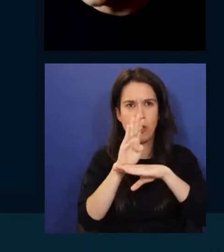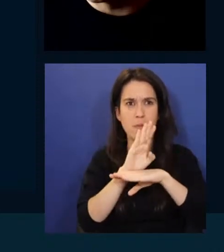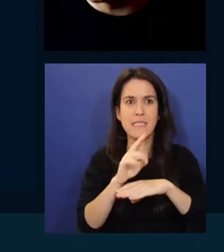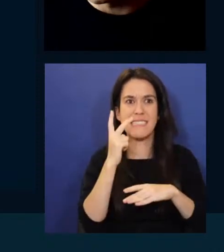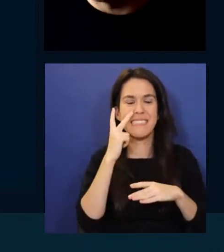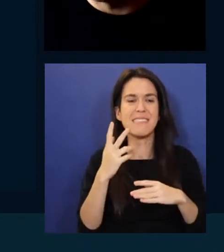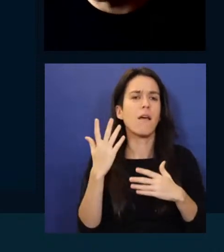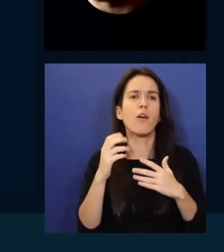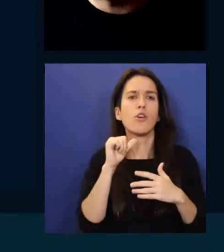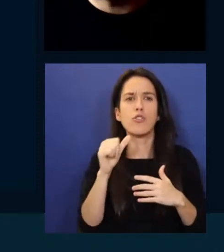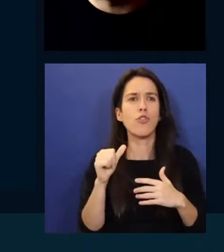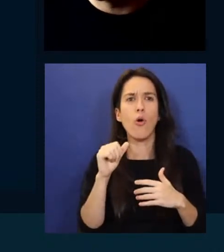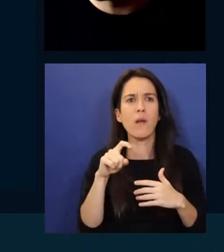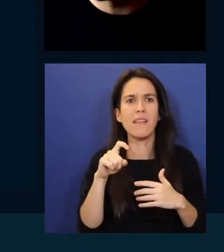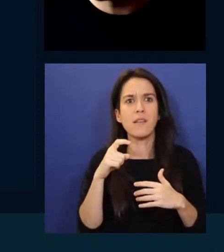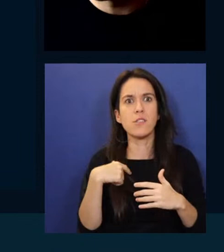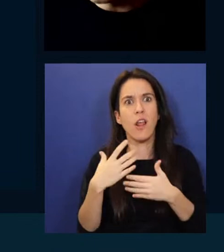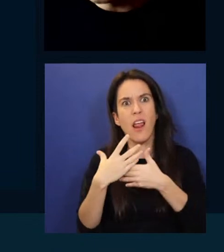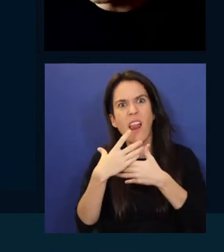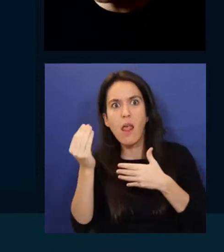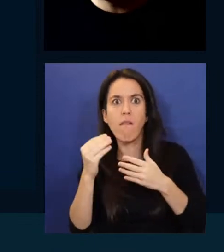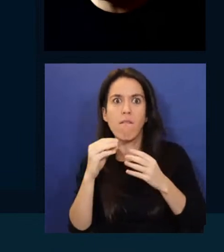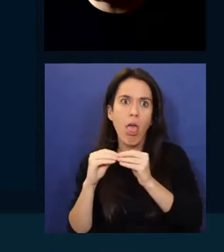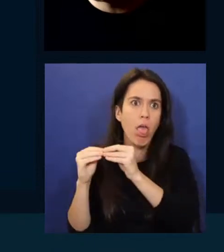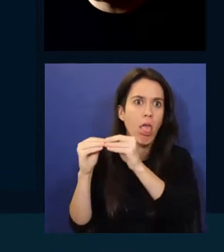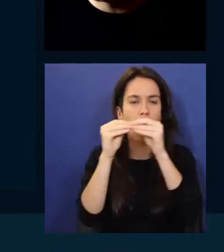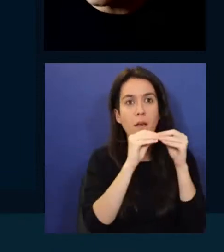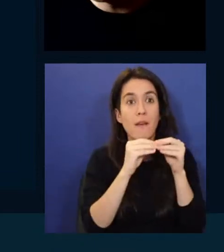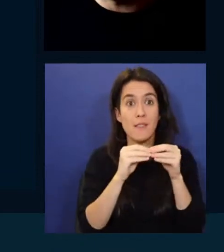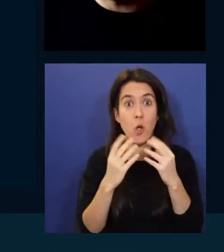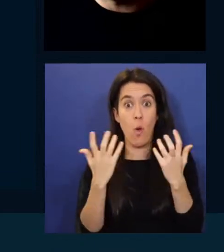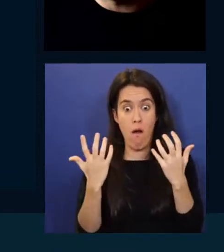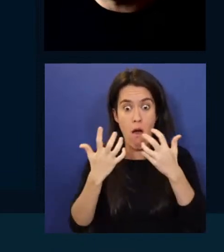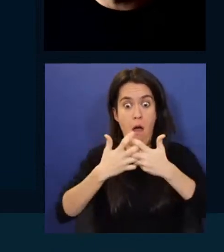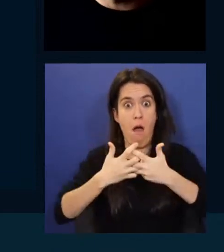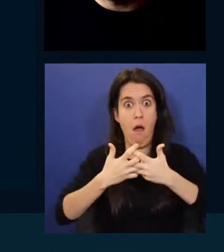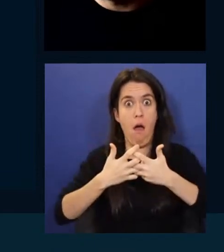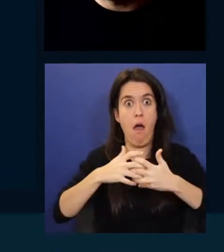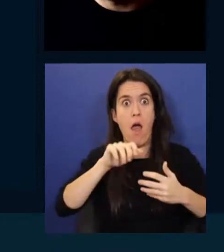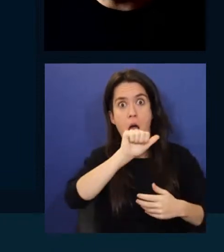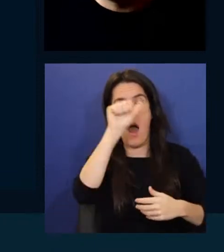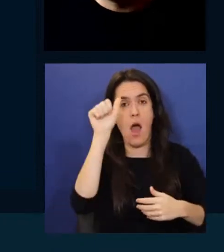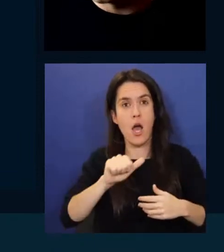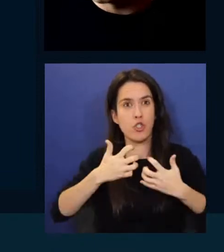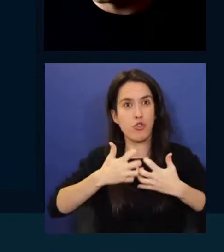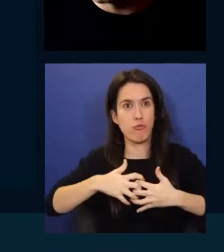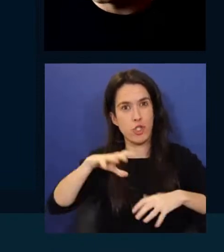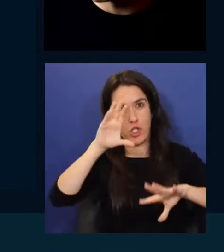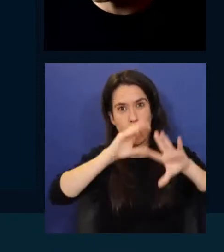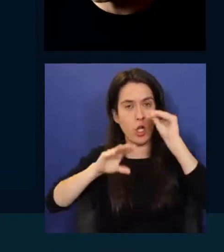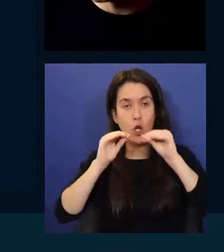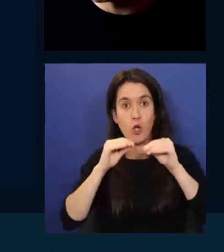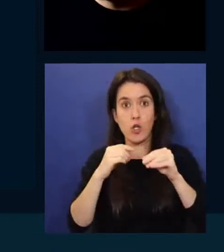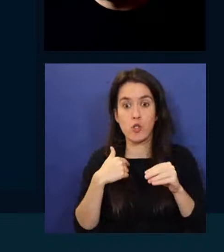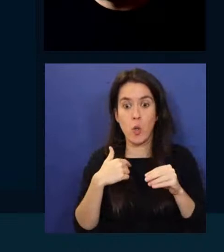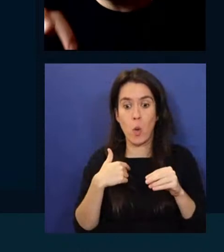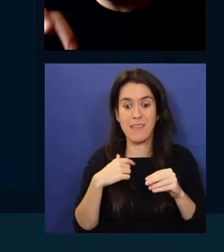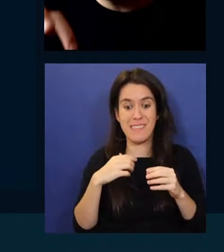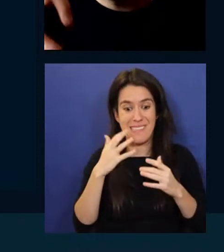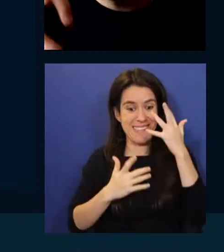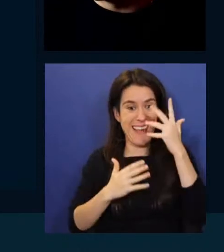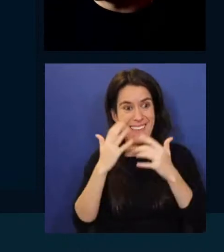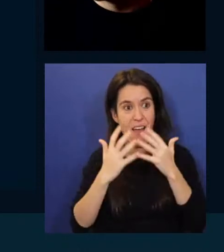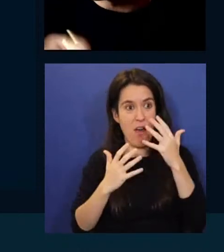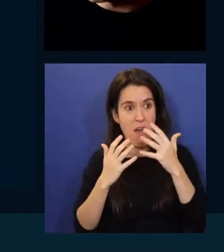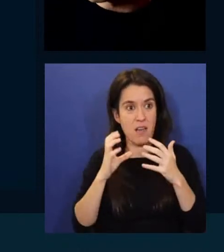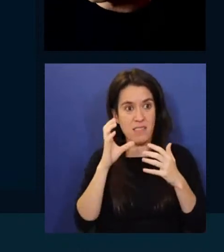unified experience. And then the integration we've done with Azure Machine Learning enables data scientists to automatically work on the